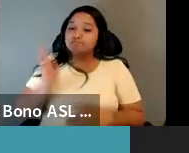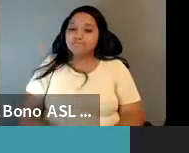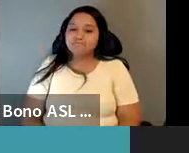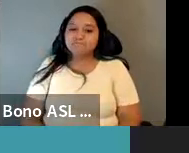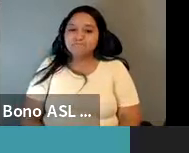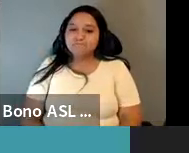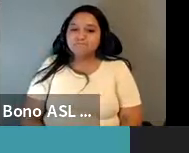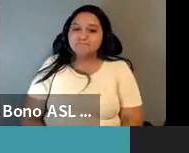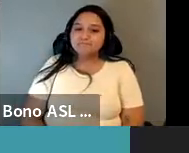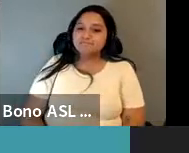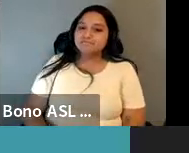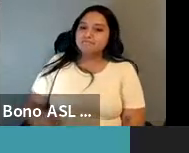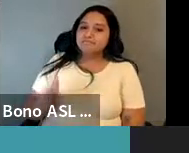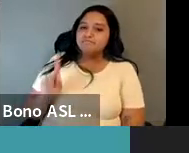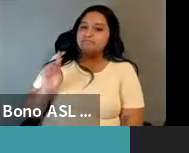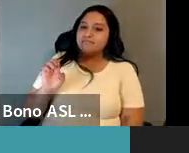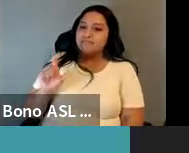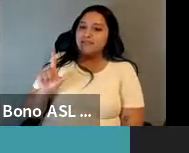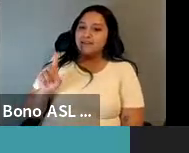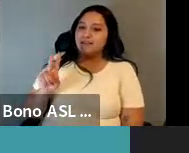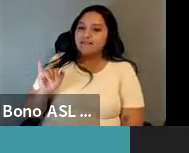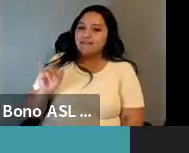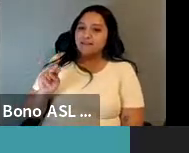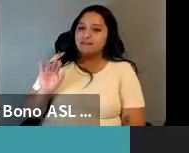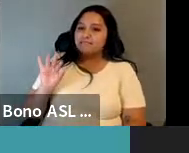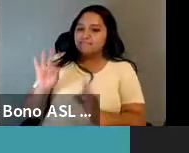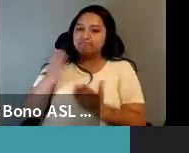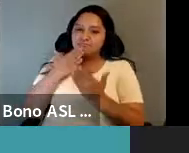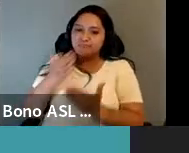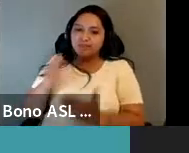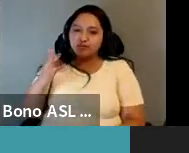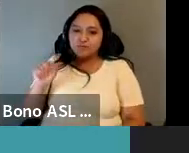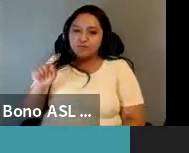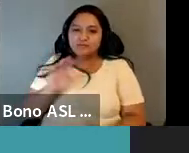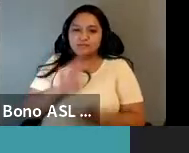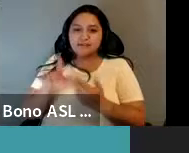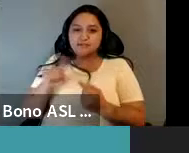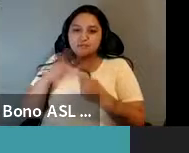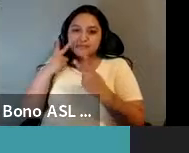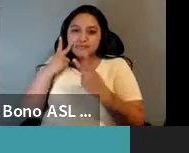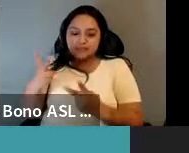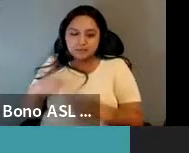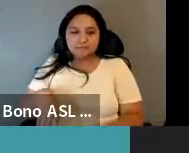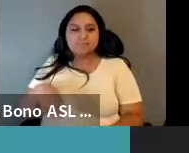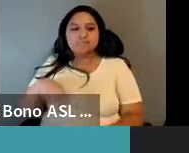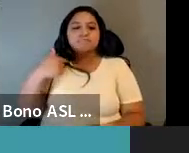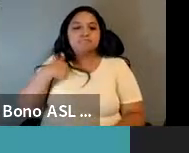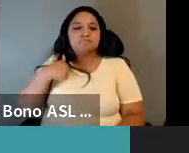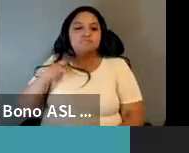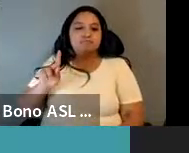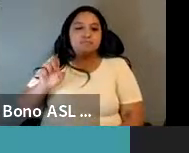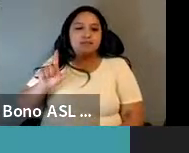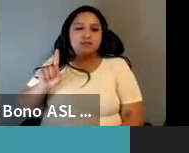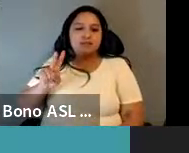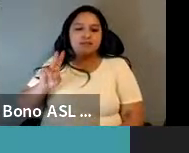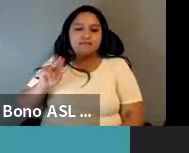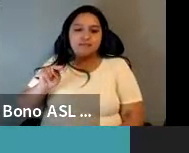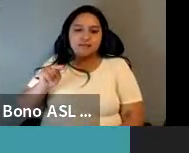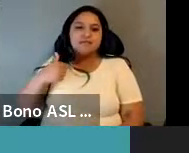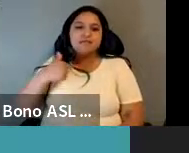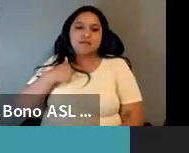Thanks, Chris. Good to see your face too. Good evening, everyone. My name is Kelvin Driscoll. I am Senior Deputy to Supervisor